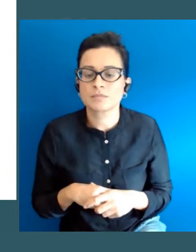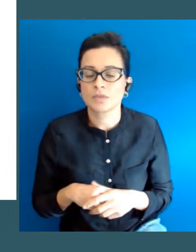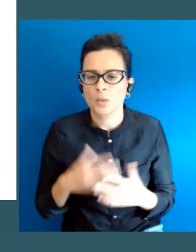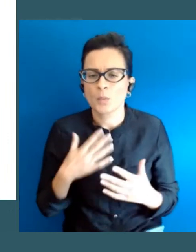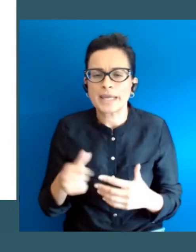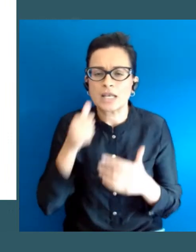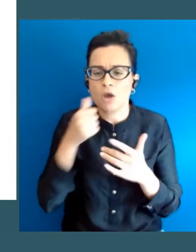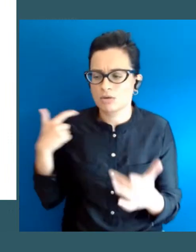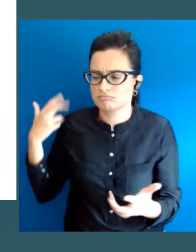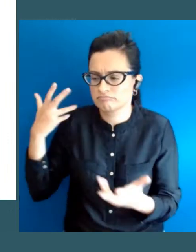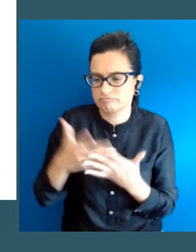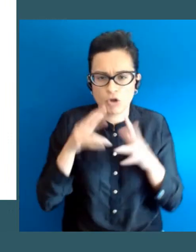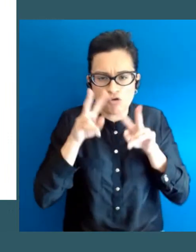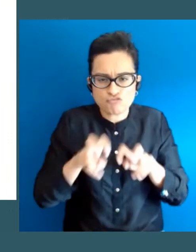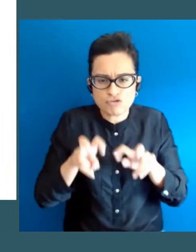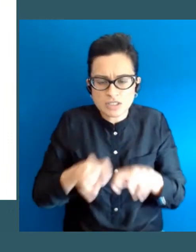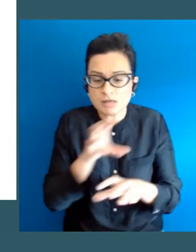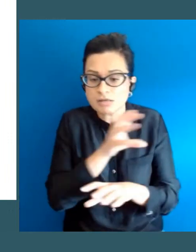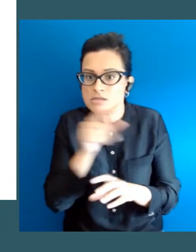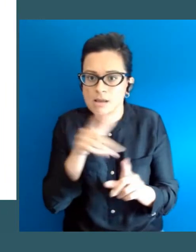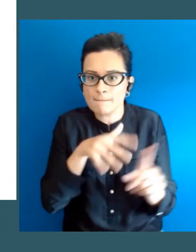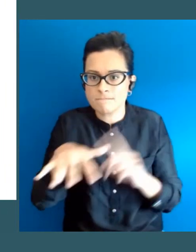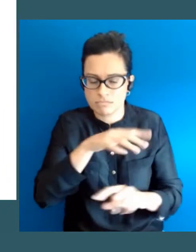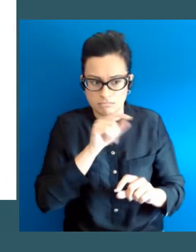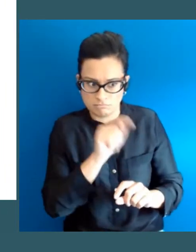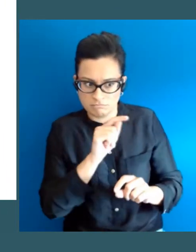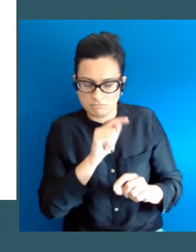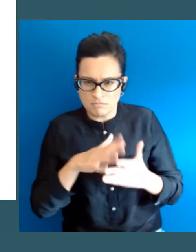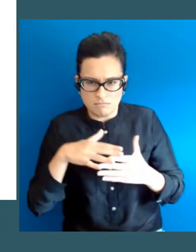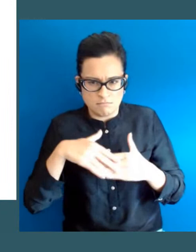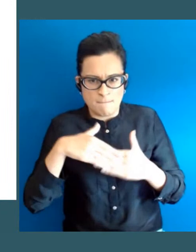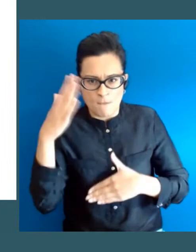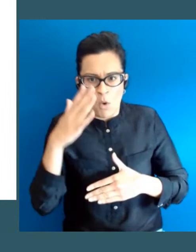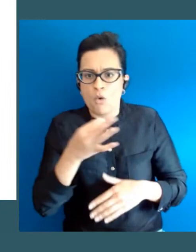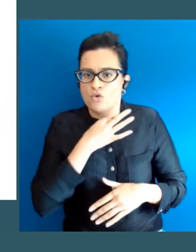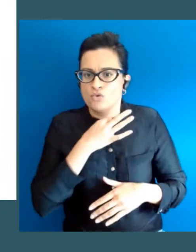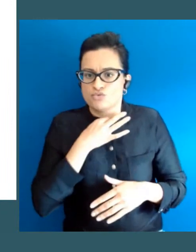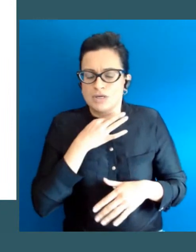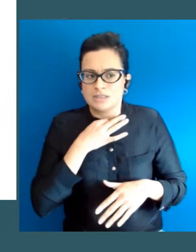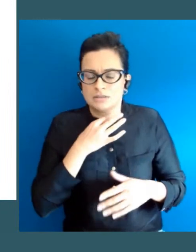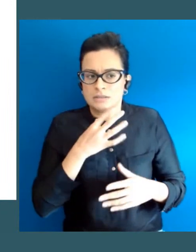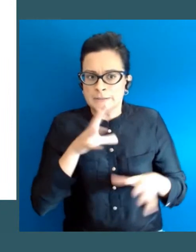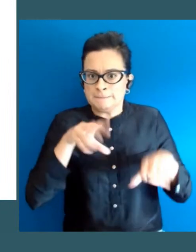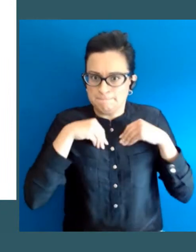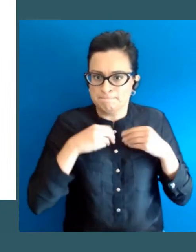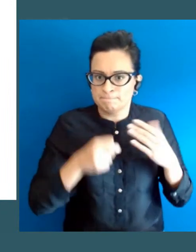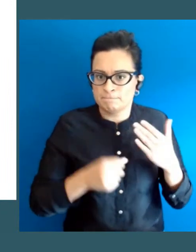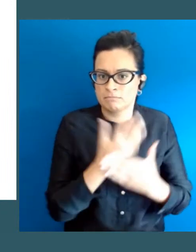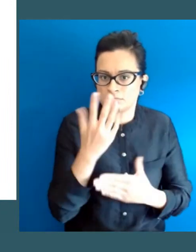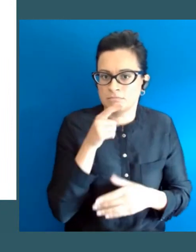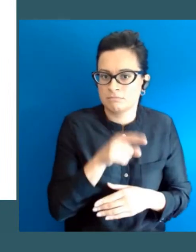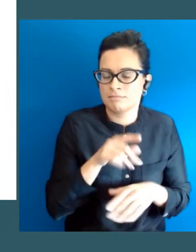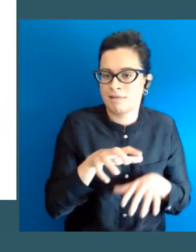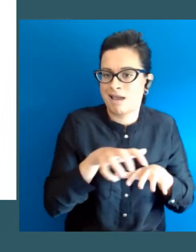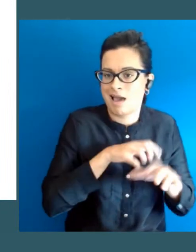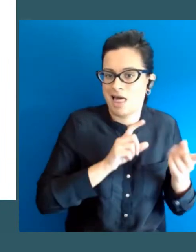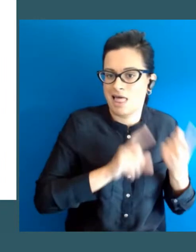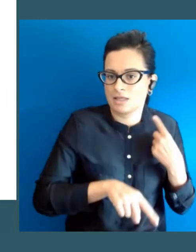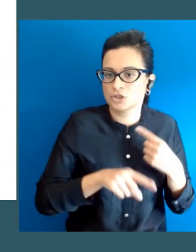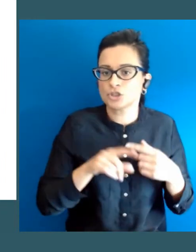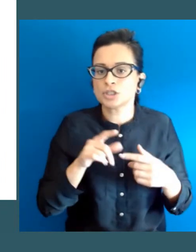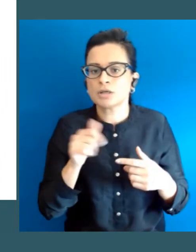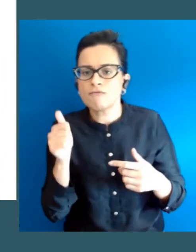some populations are at greater risk of developing food allergy than others. So familial tendency,